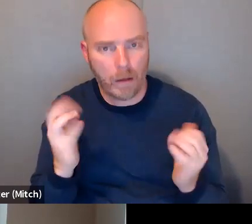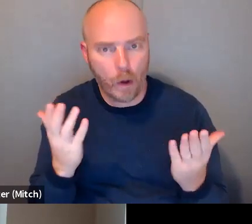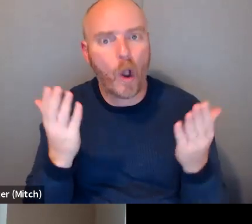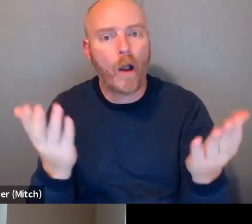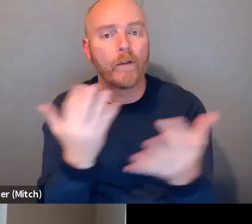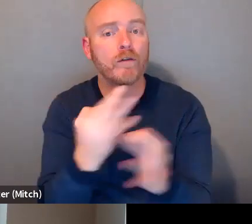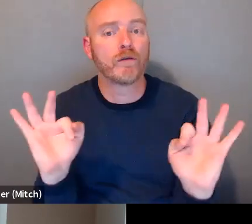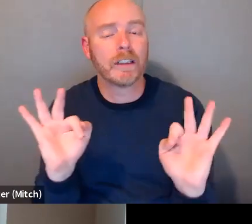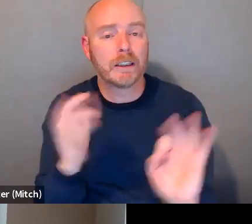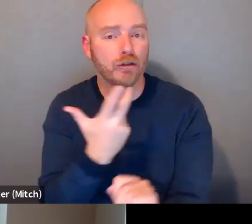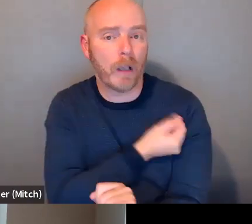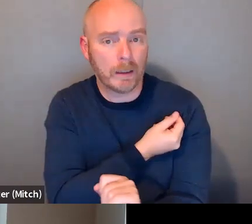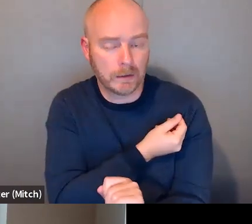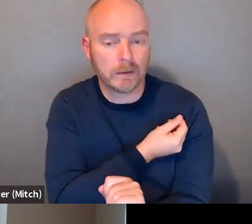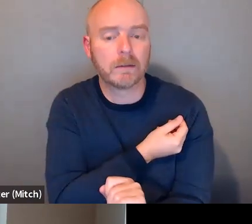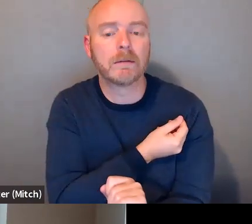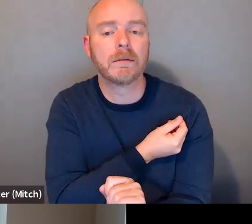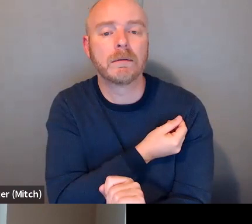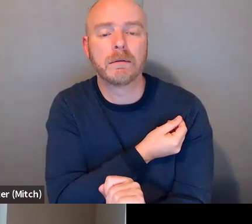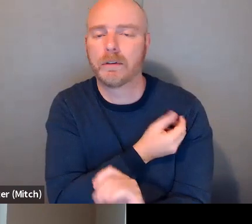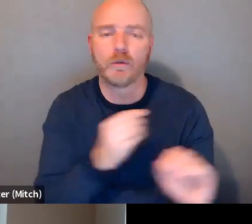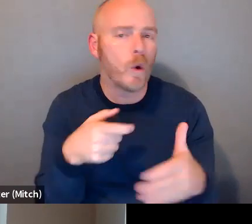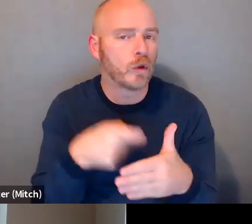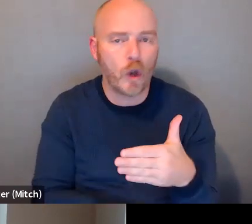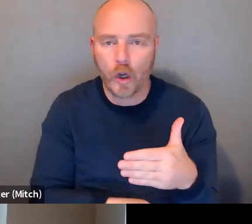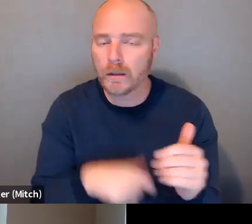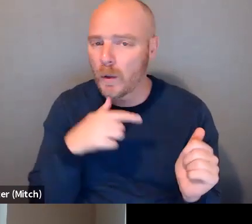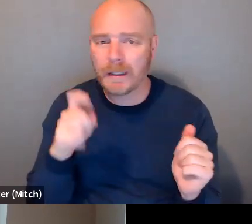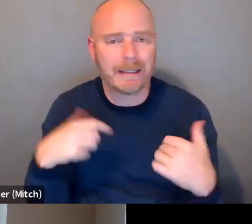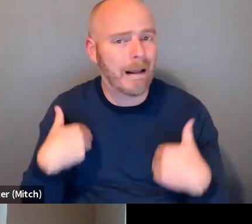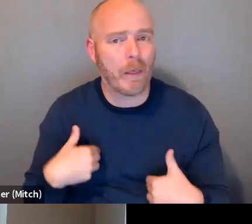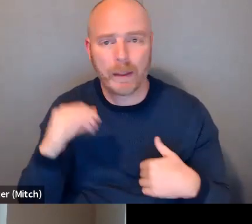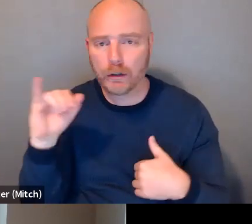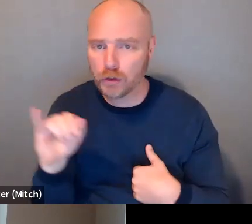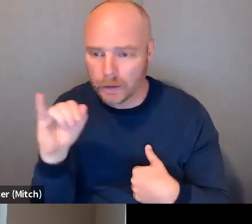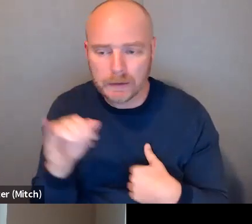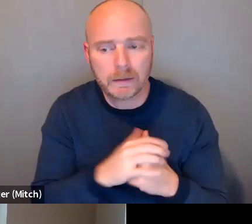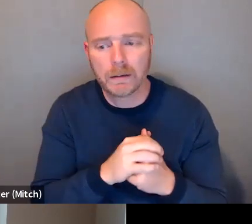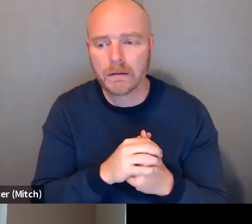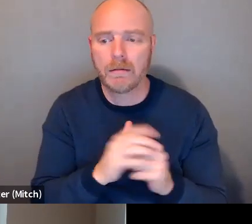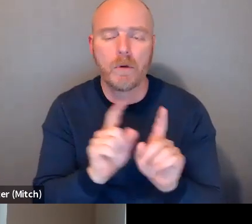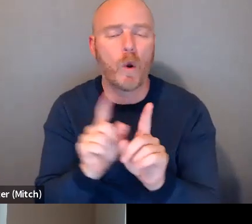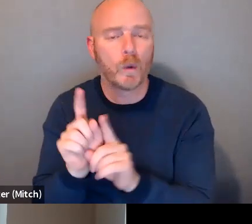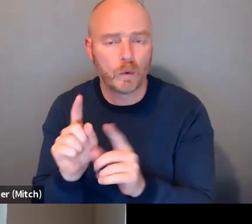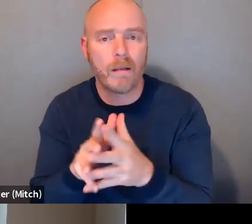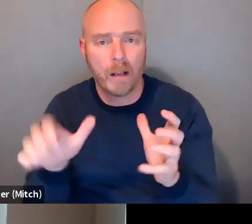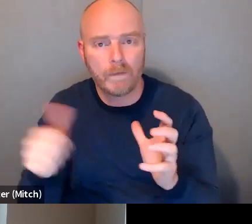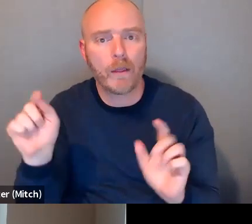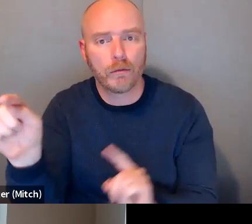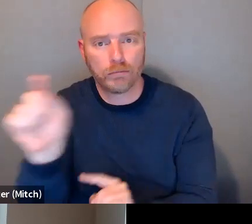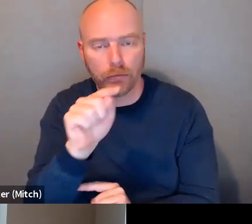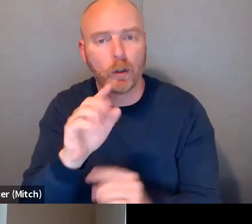free vaccinations, no charge. You don't need health insurance. But there also are a lot of other